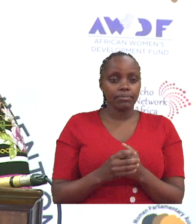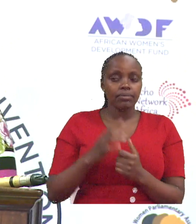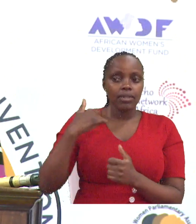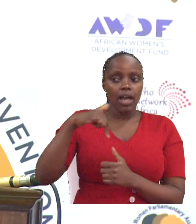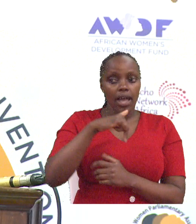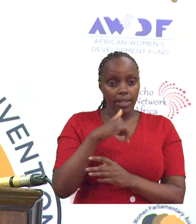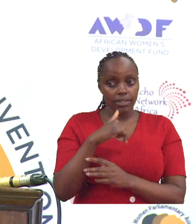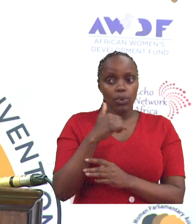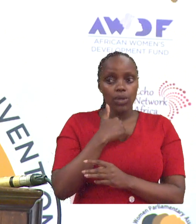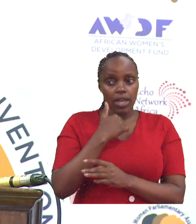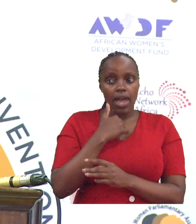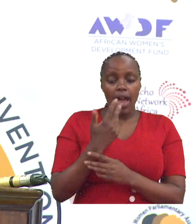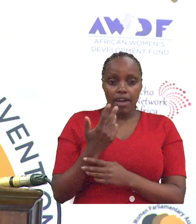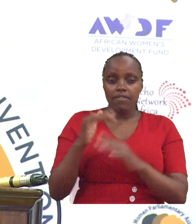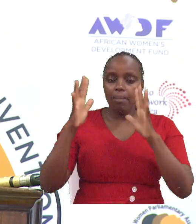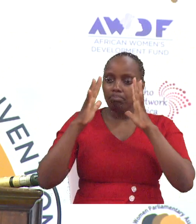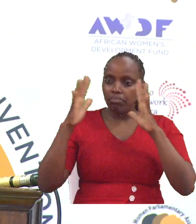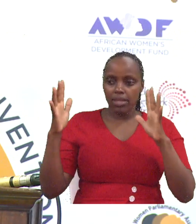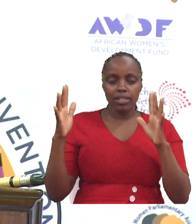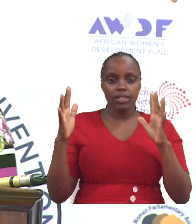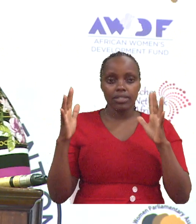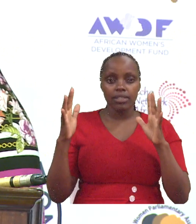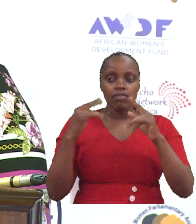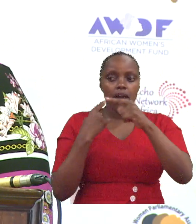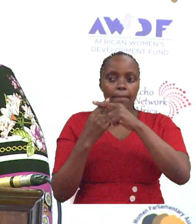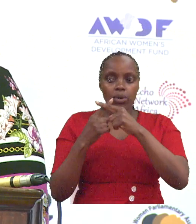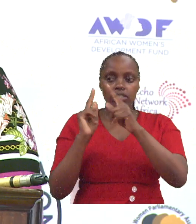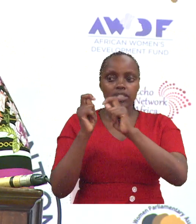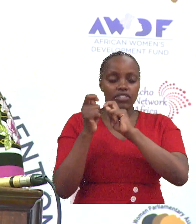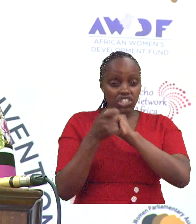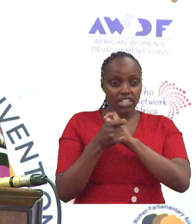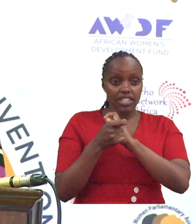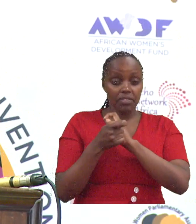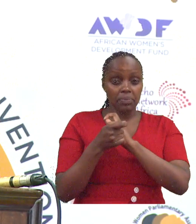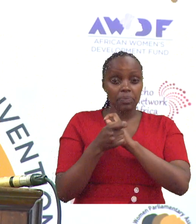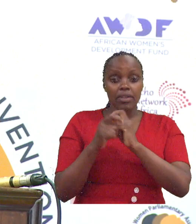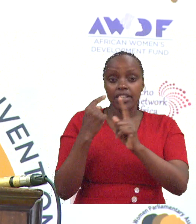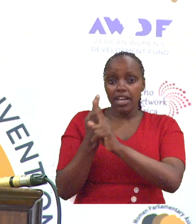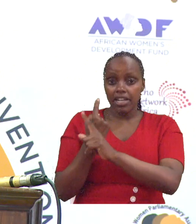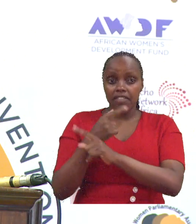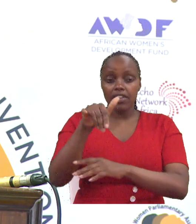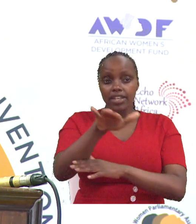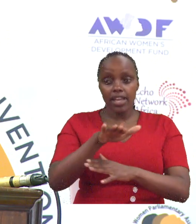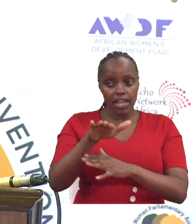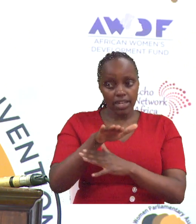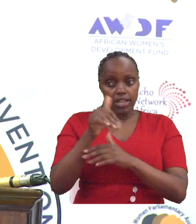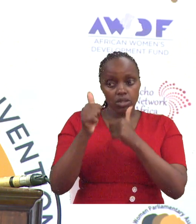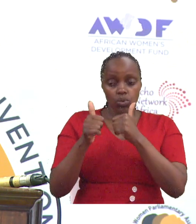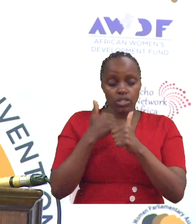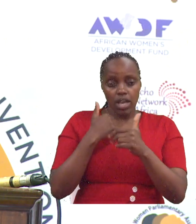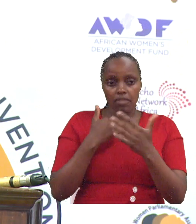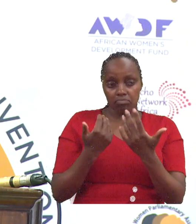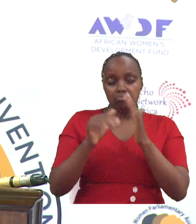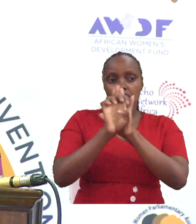We made a significant positive change in a number of areas.